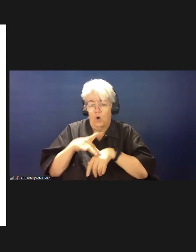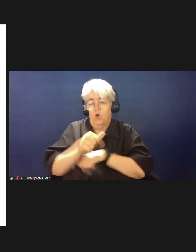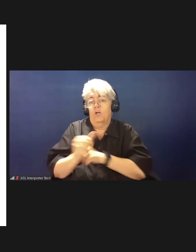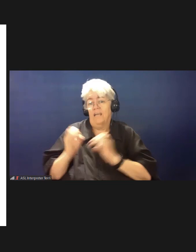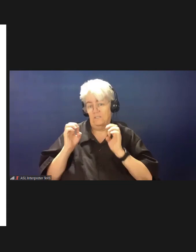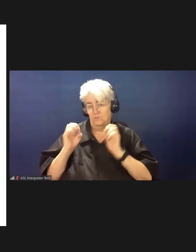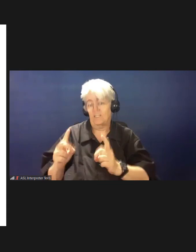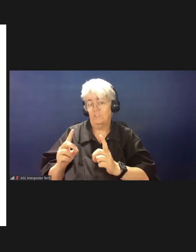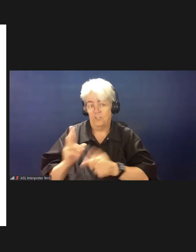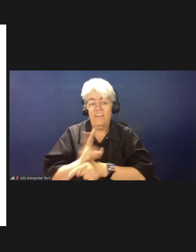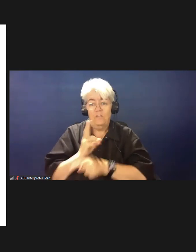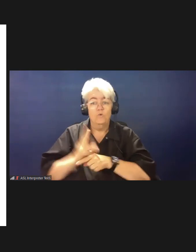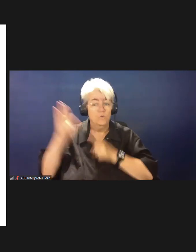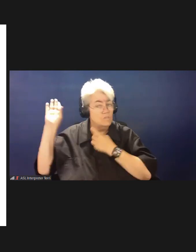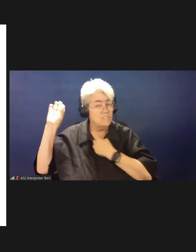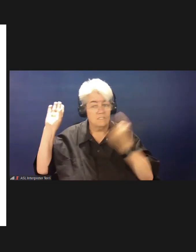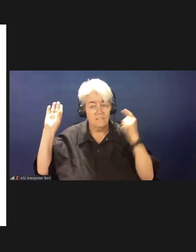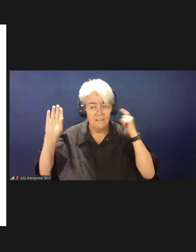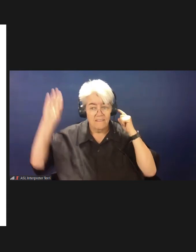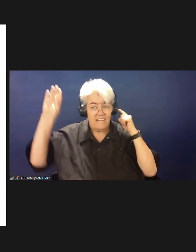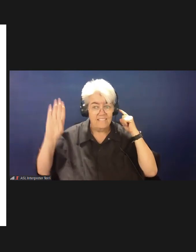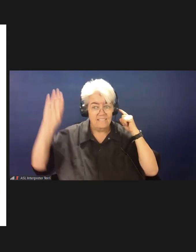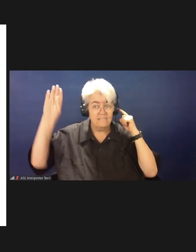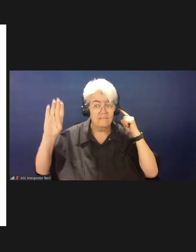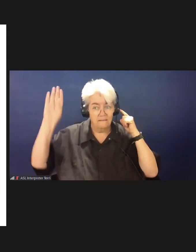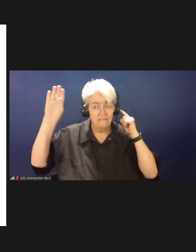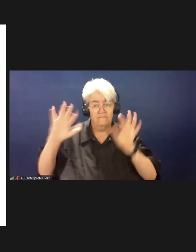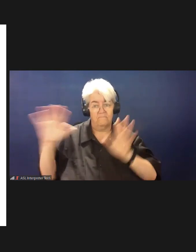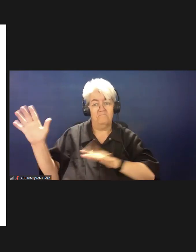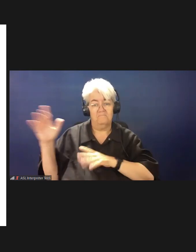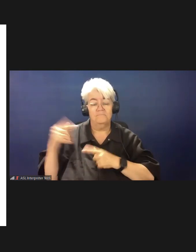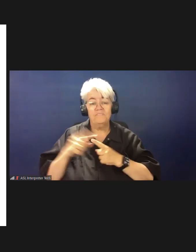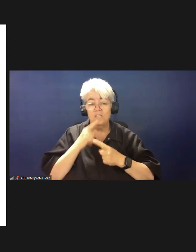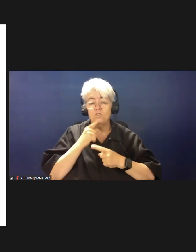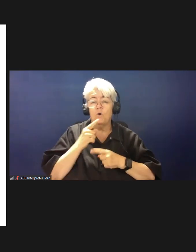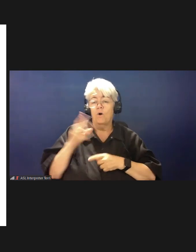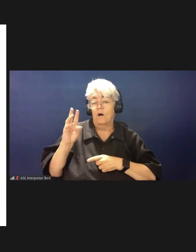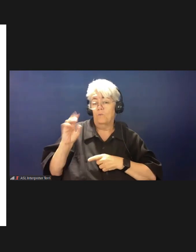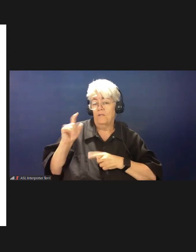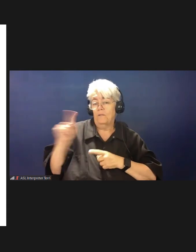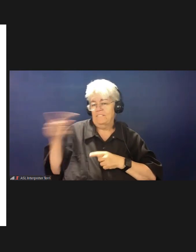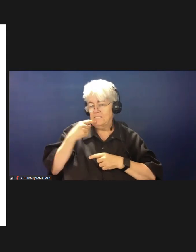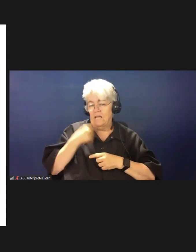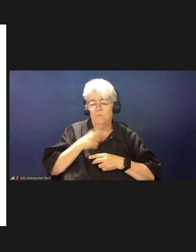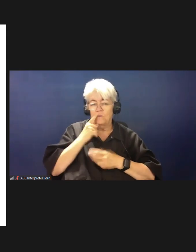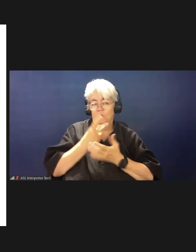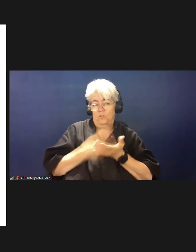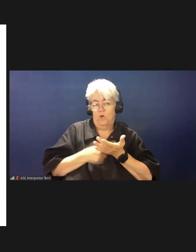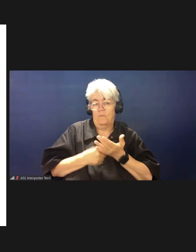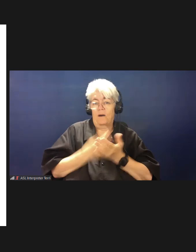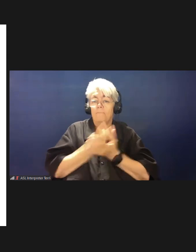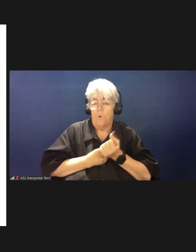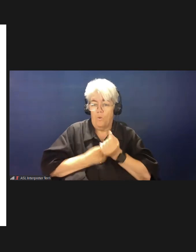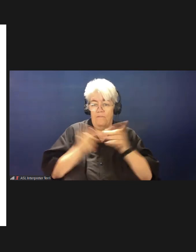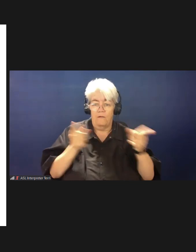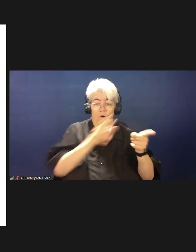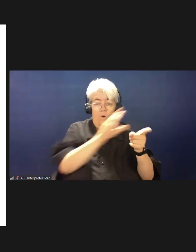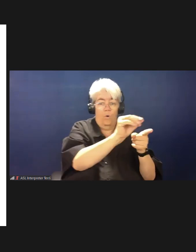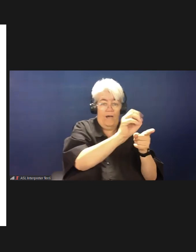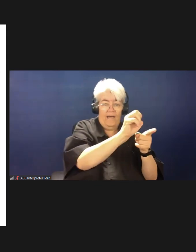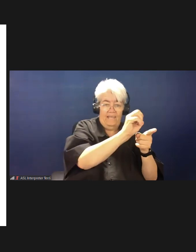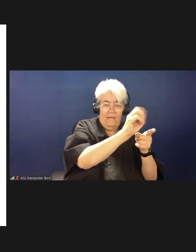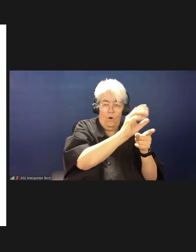using. Now, as William mentioned, we'll be talking about both of these methods today, keeping in mind that the